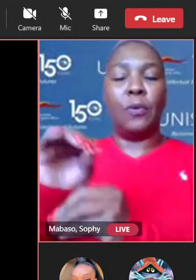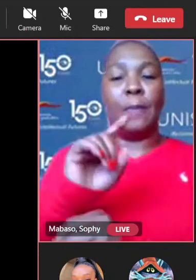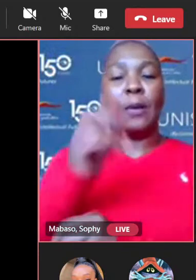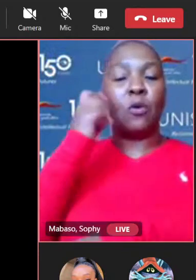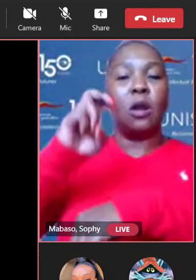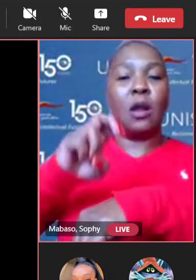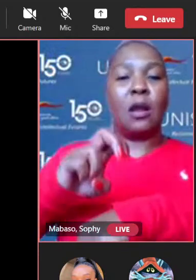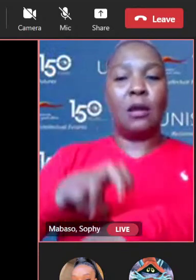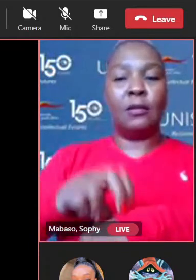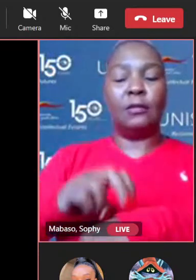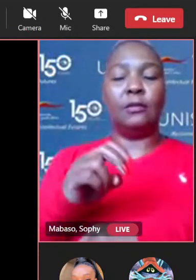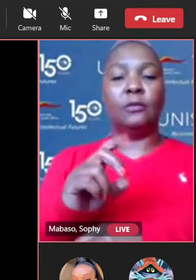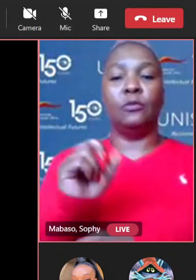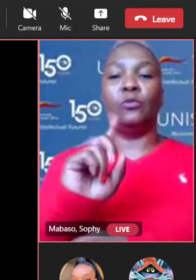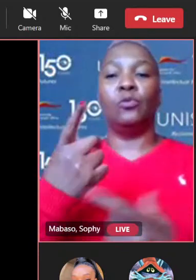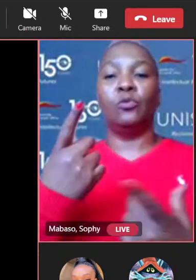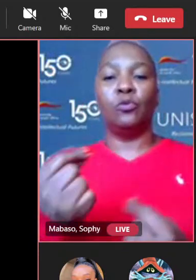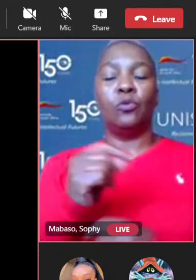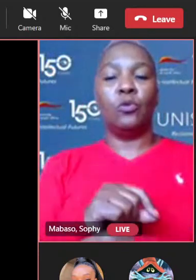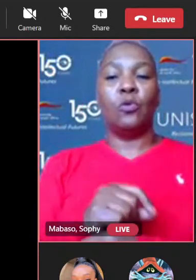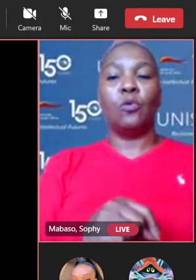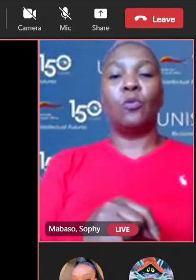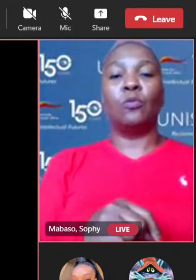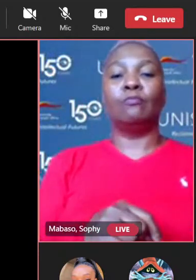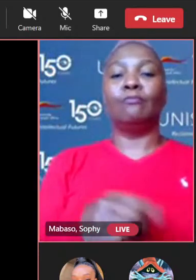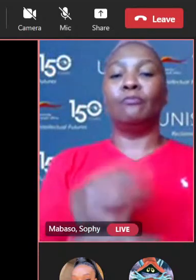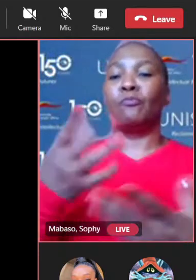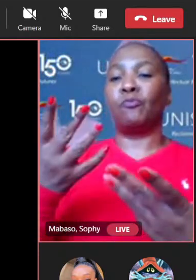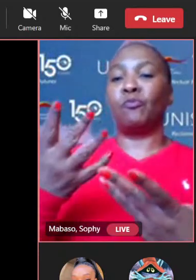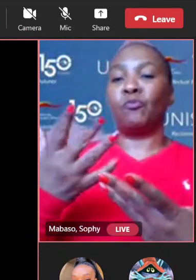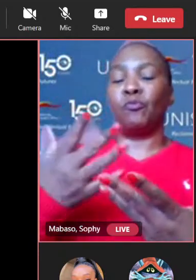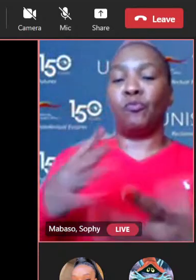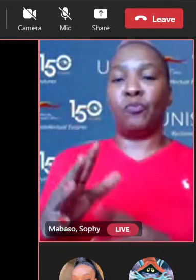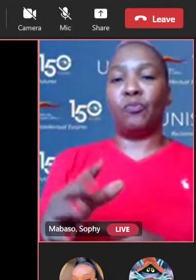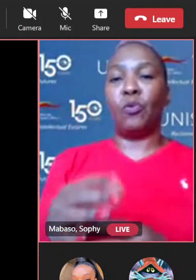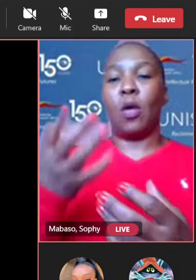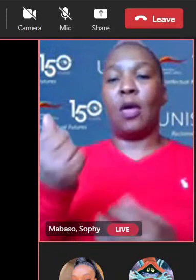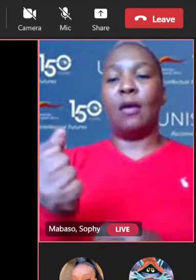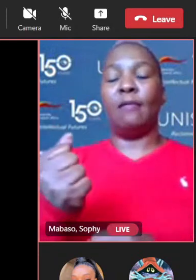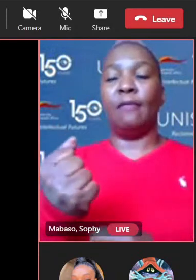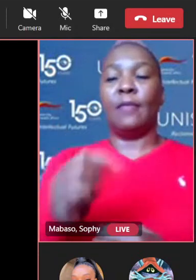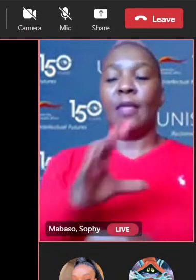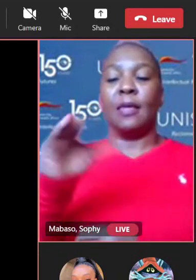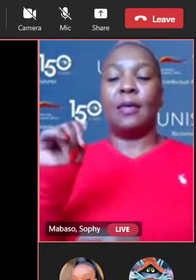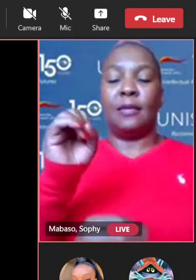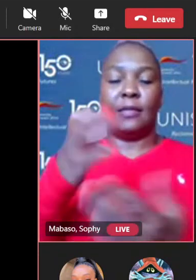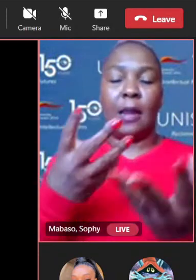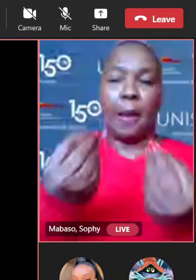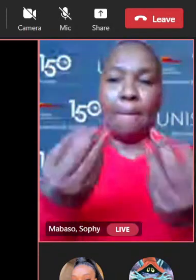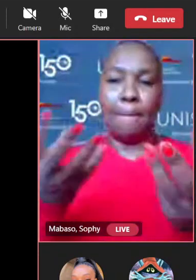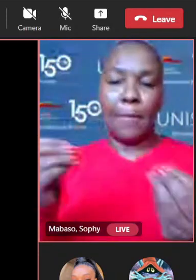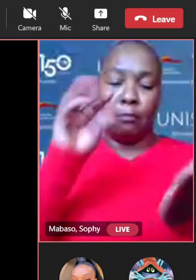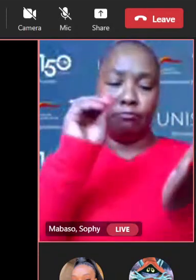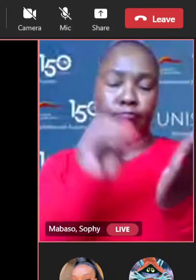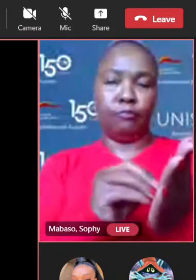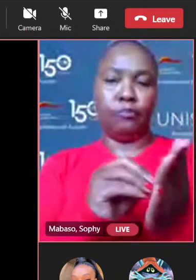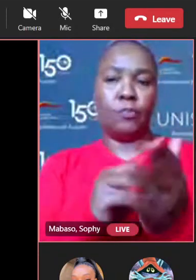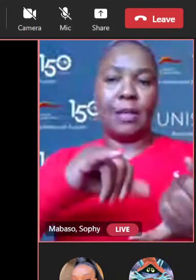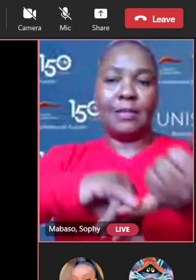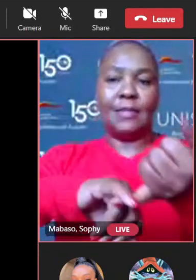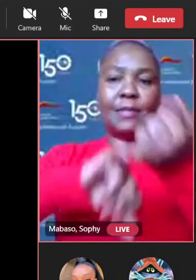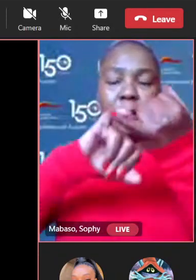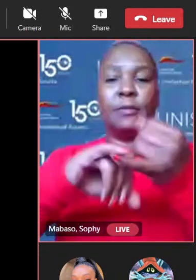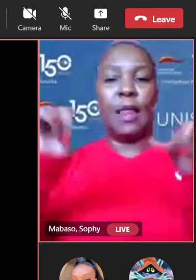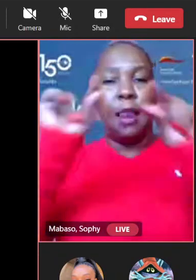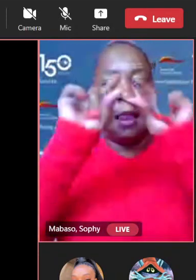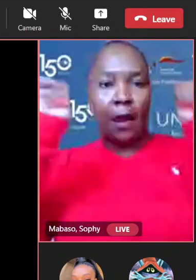to make sure that you have already raised a case number and put your case number in the subject line so